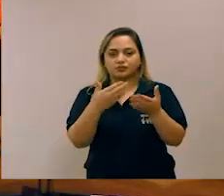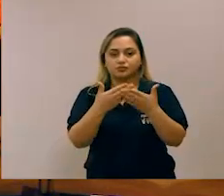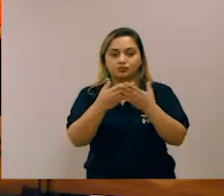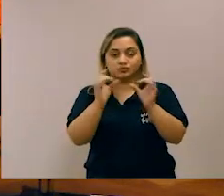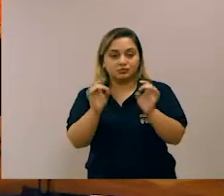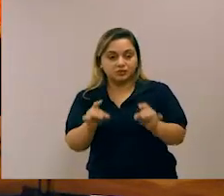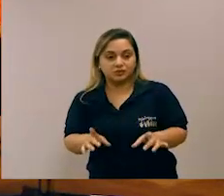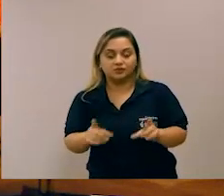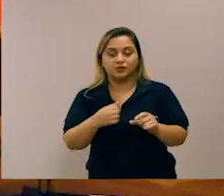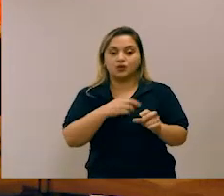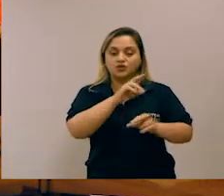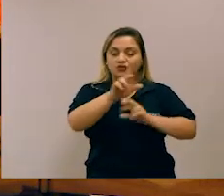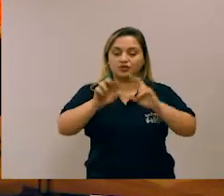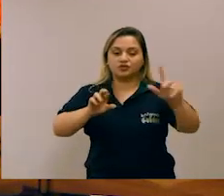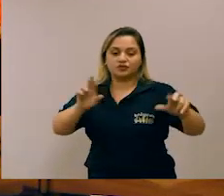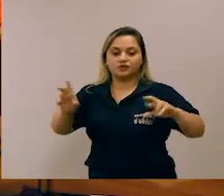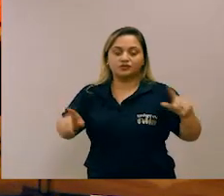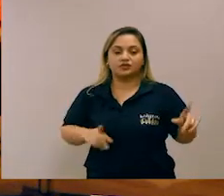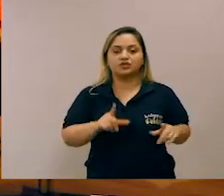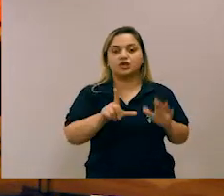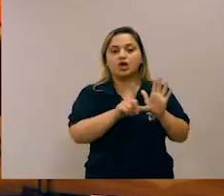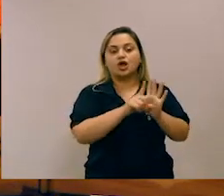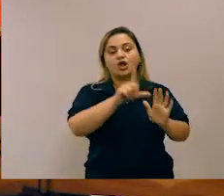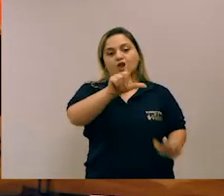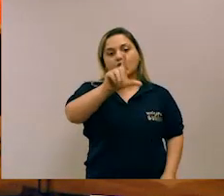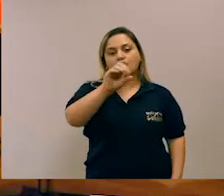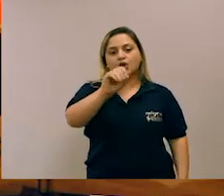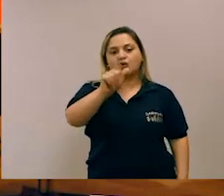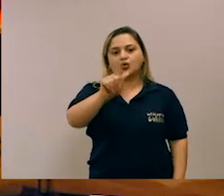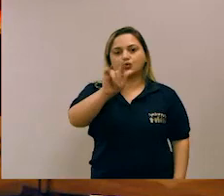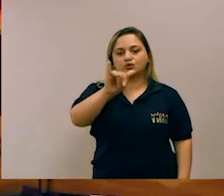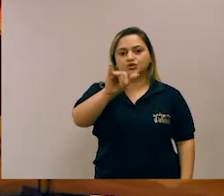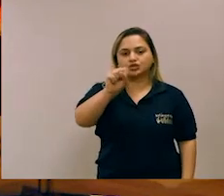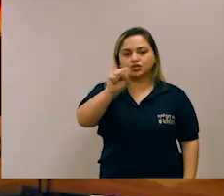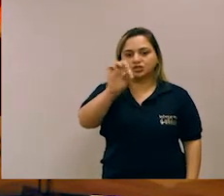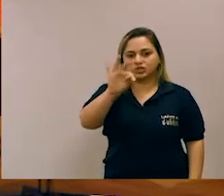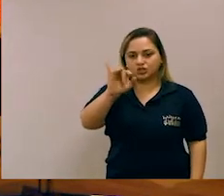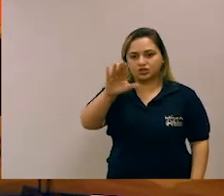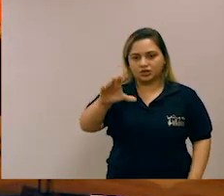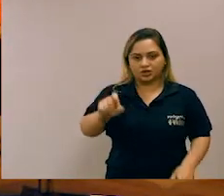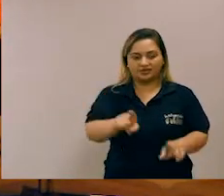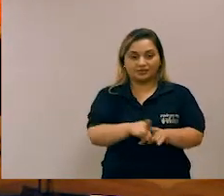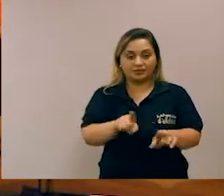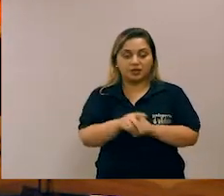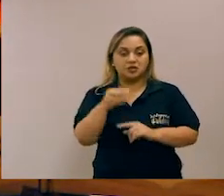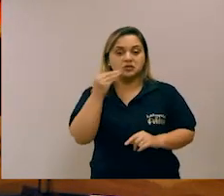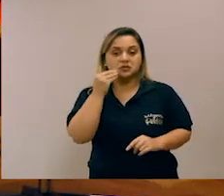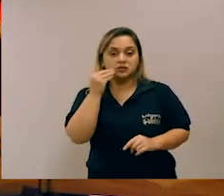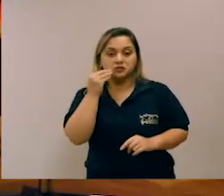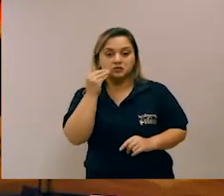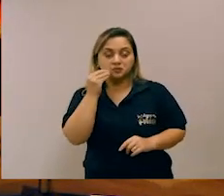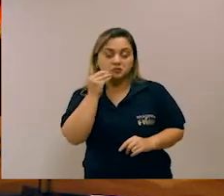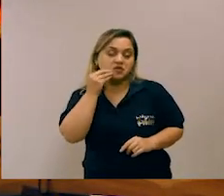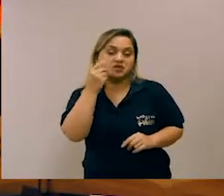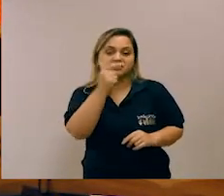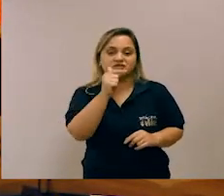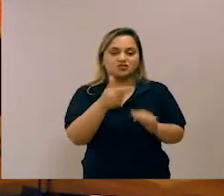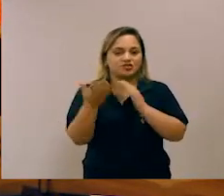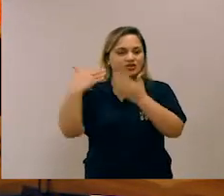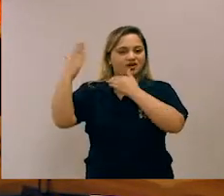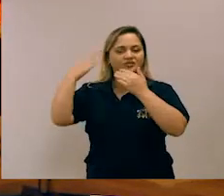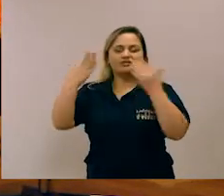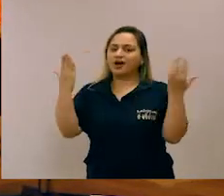air analysis, aircraft, the logistics, because we had little experience and now we're going to